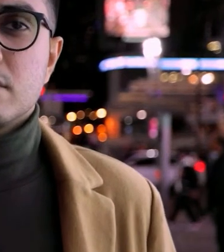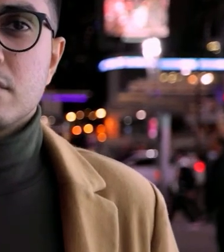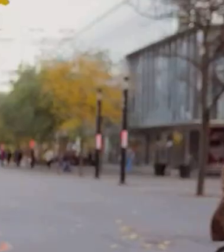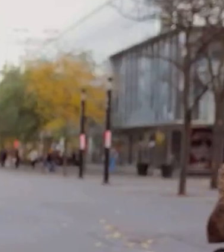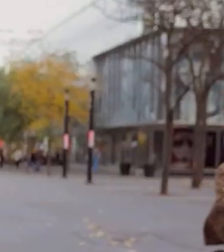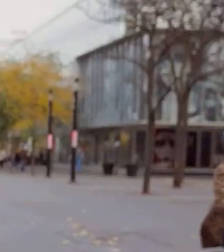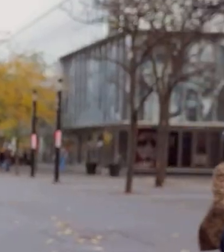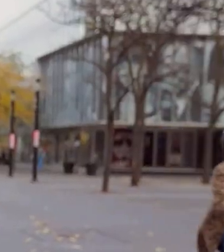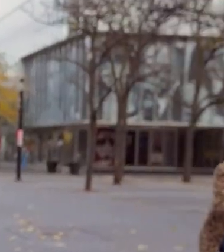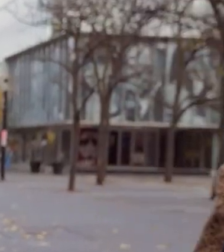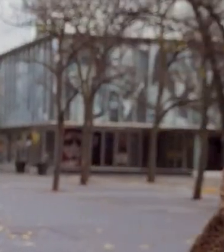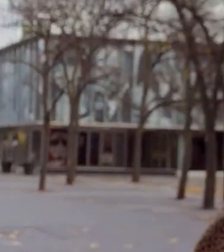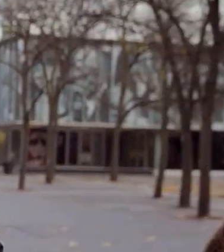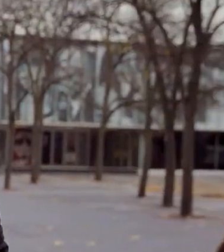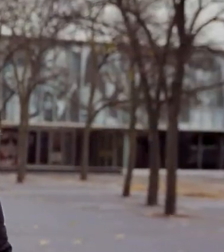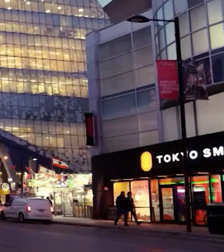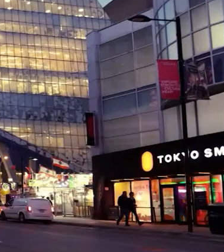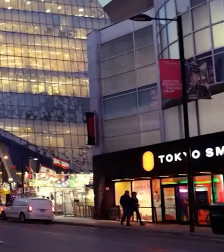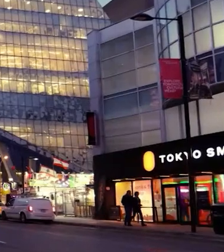become.